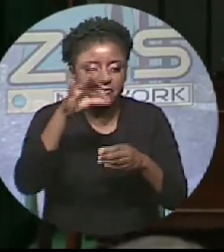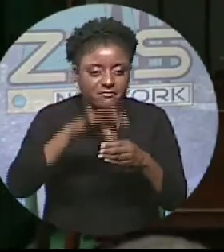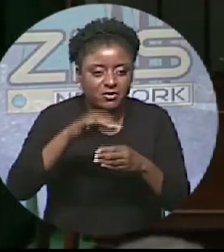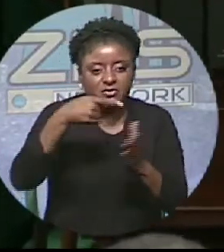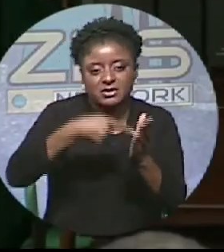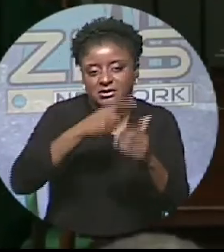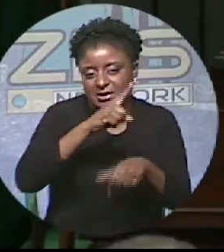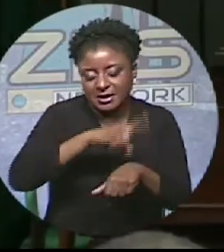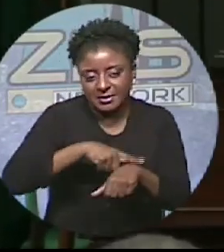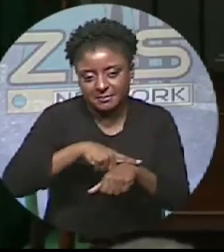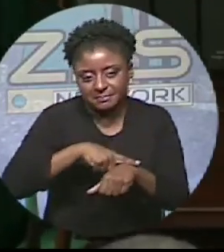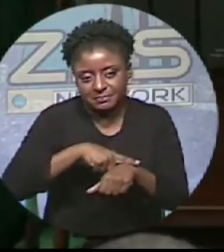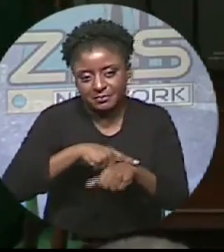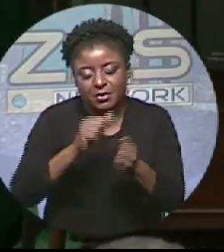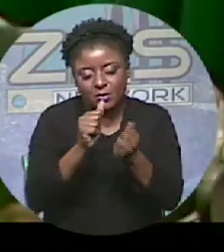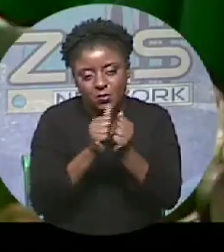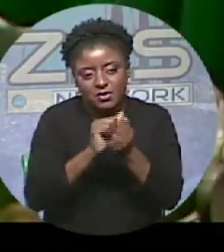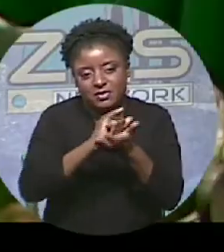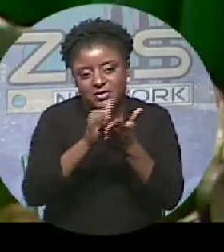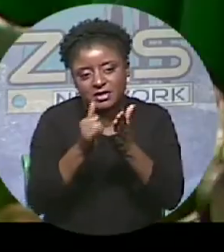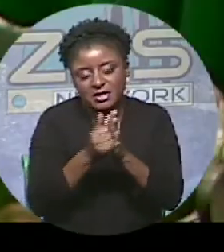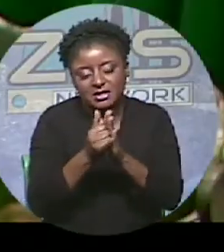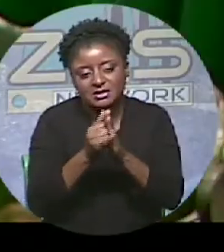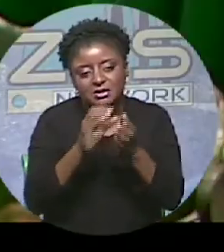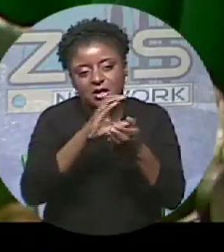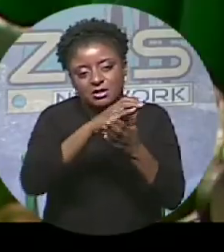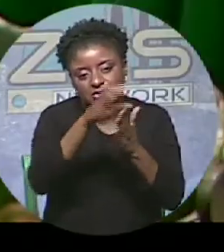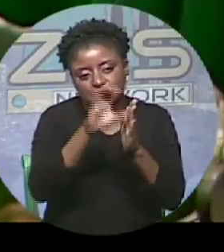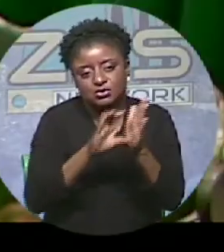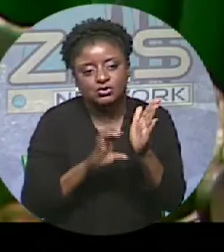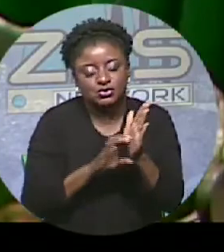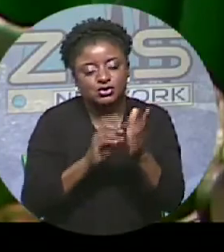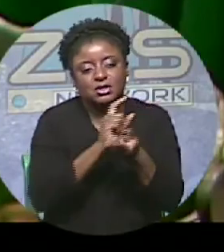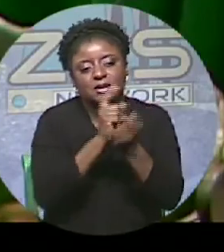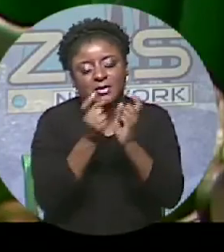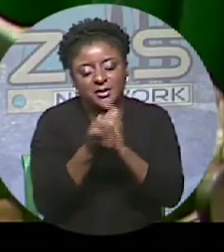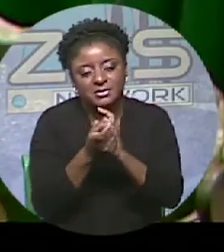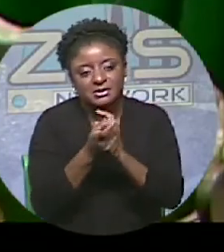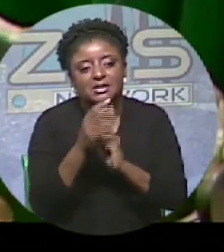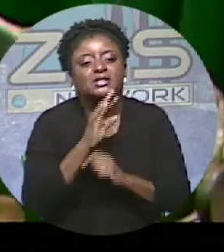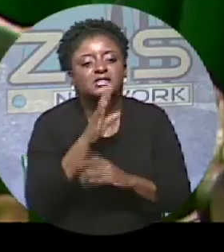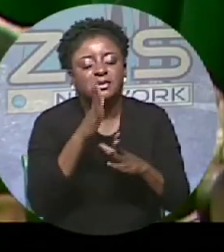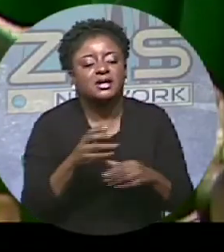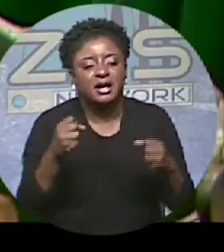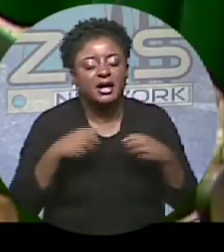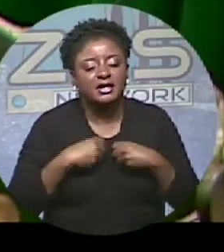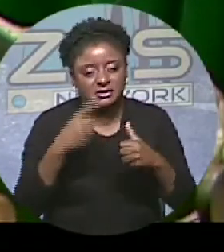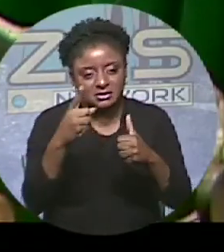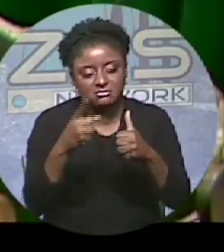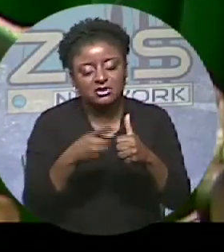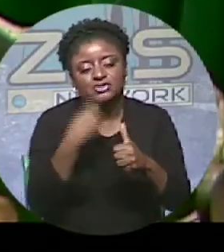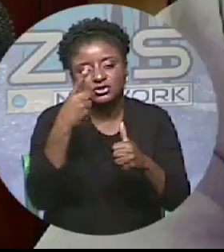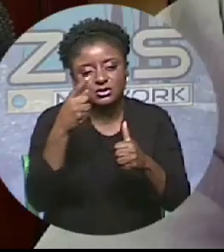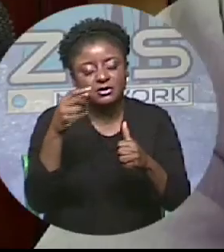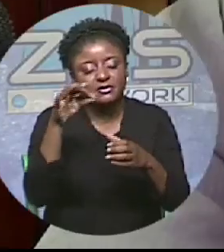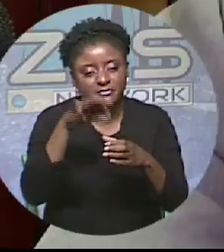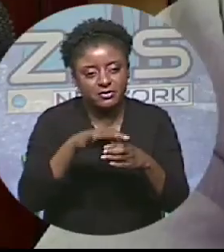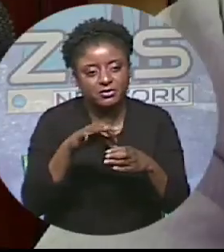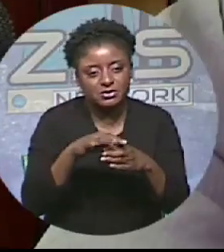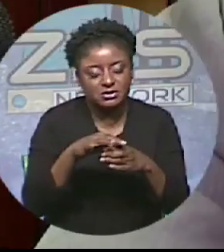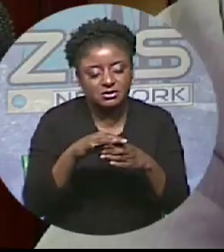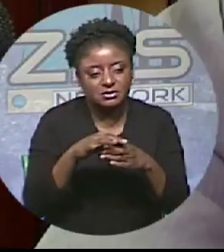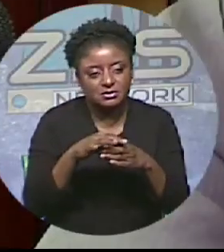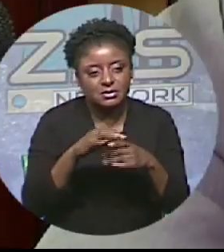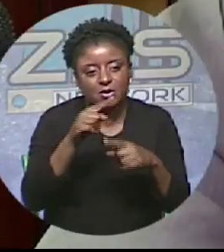With these constitutional amendments, the Speaker has what you call an original vote, which means that